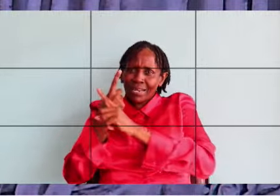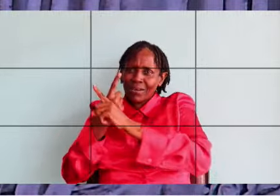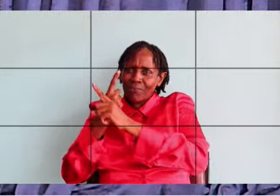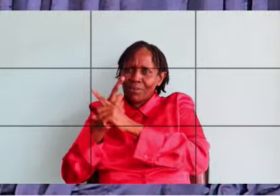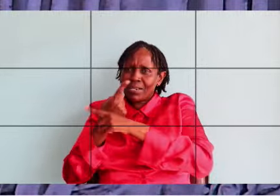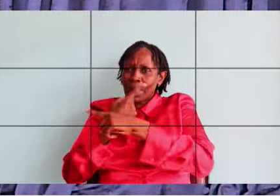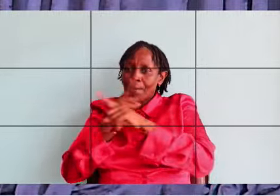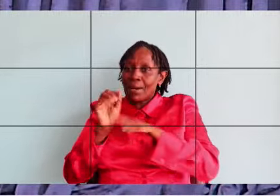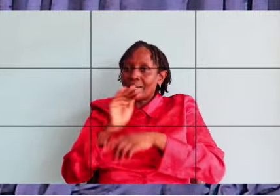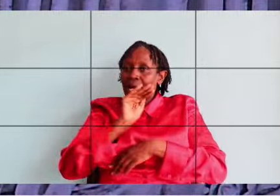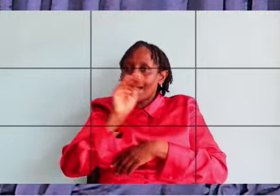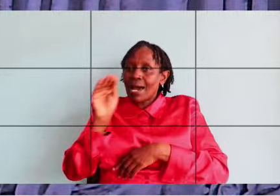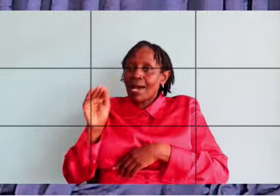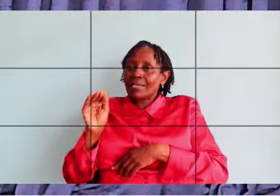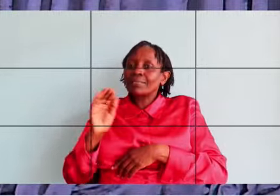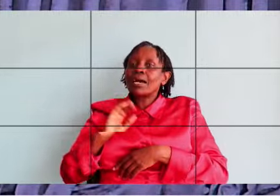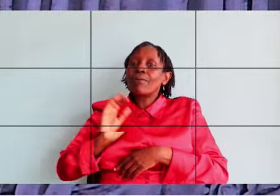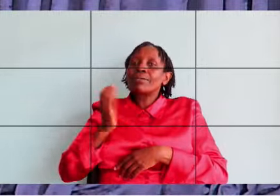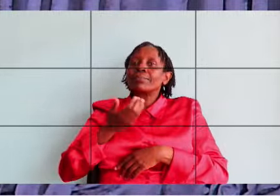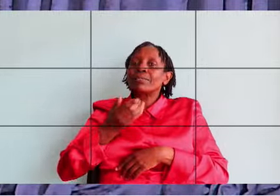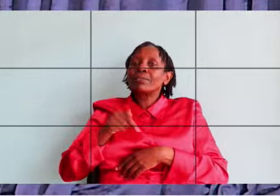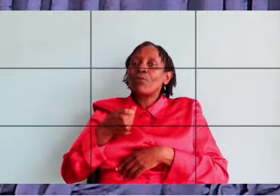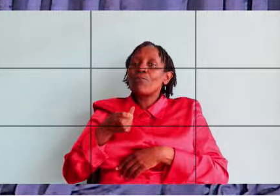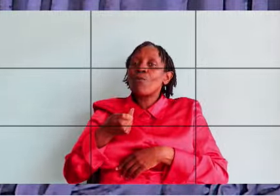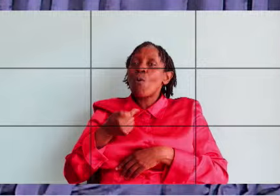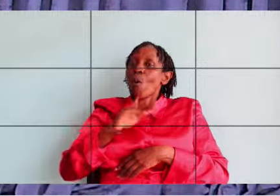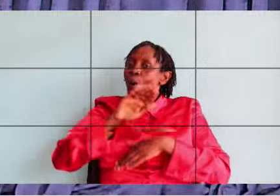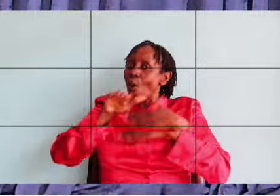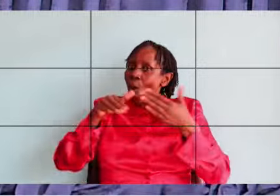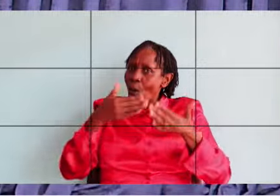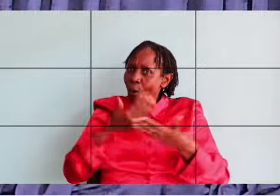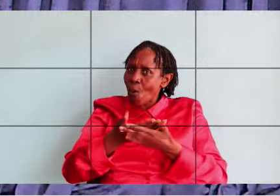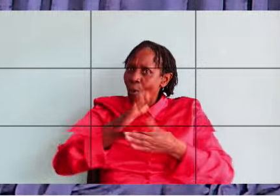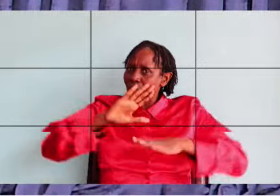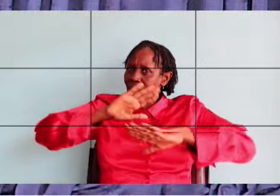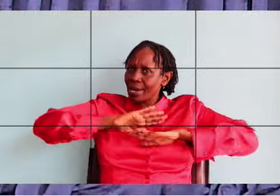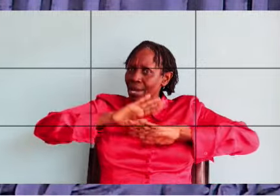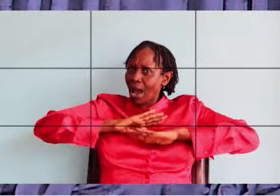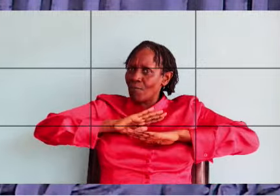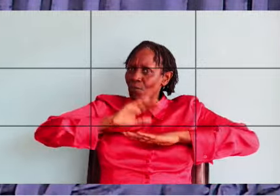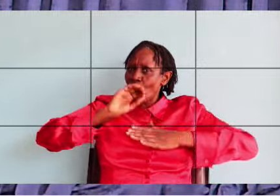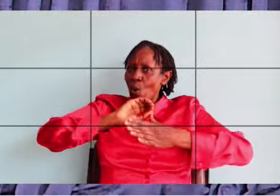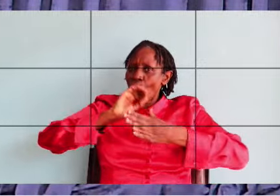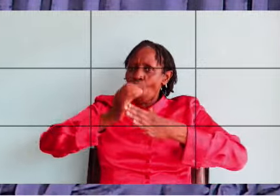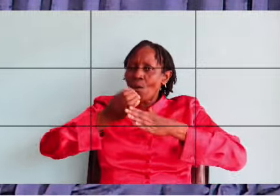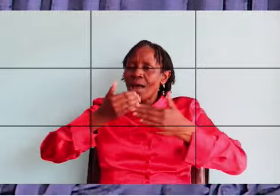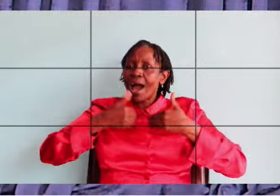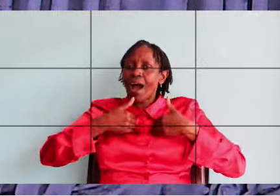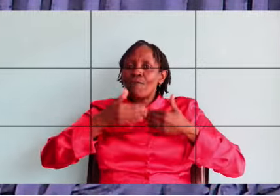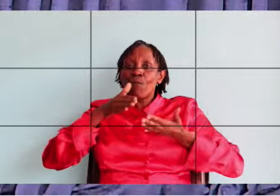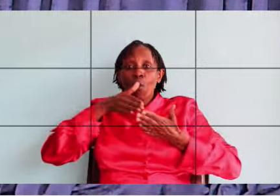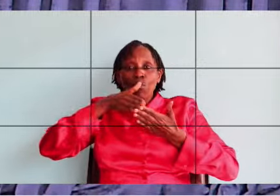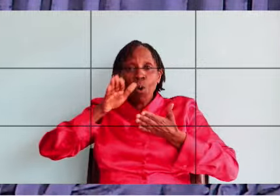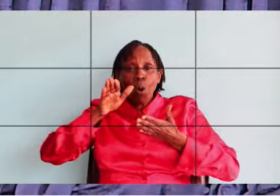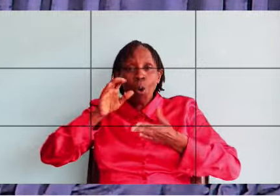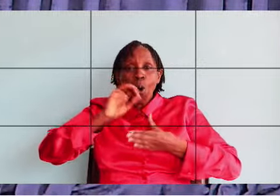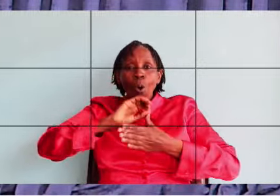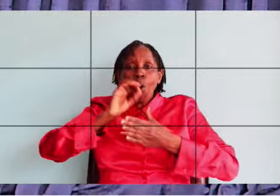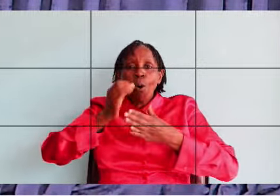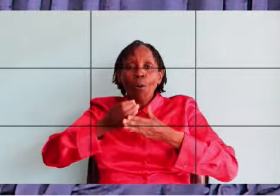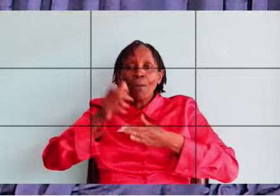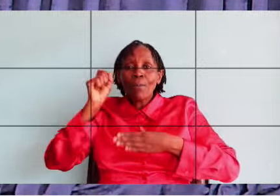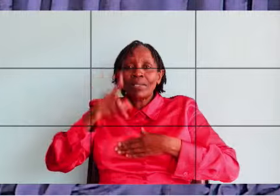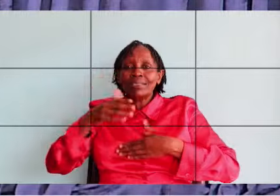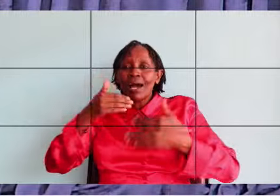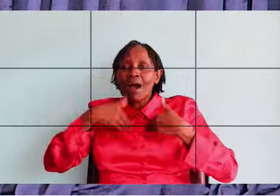need to ask ourselves, is that all? Is there more that we need to do? Are there territories that we need to expand to as we